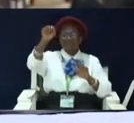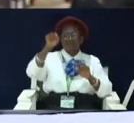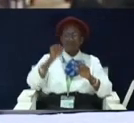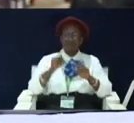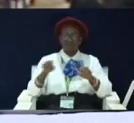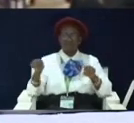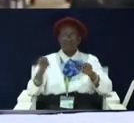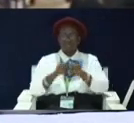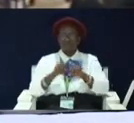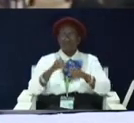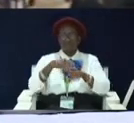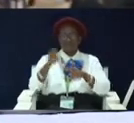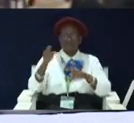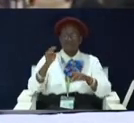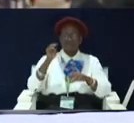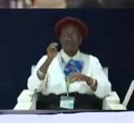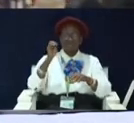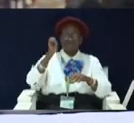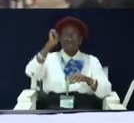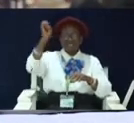Even after he died,